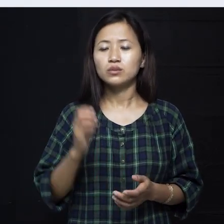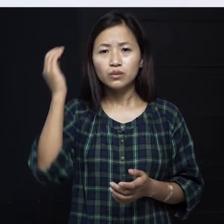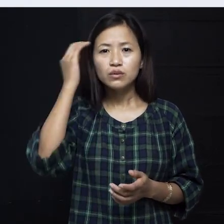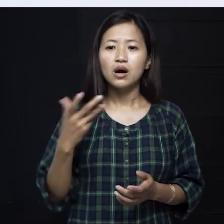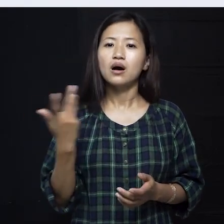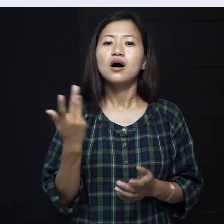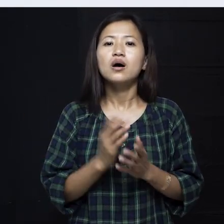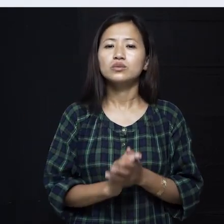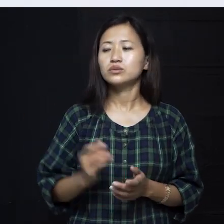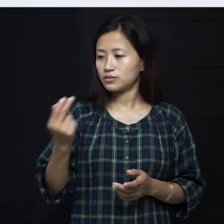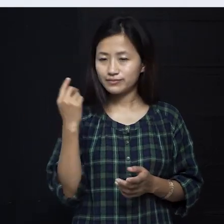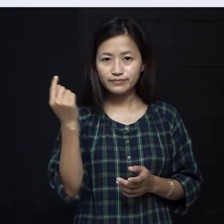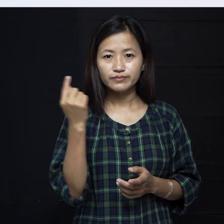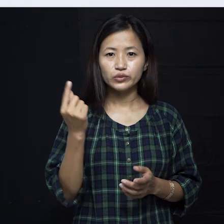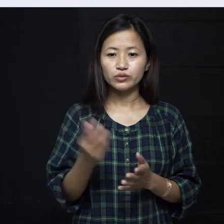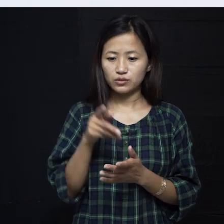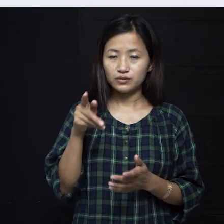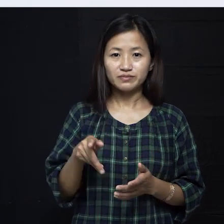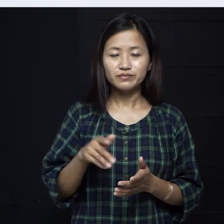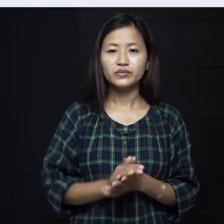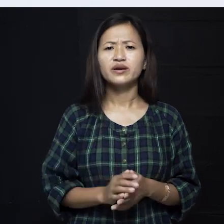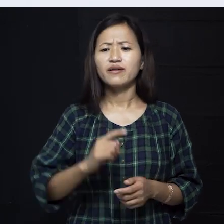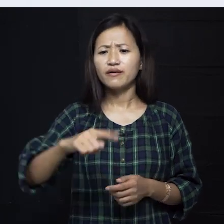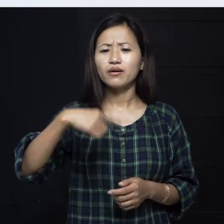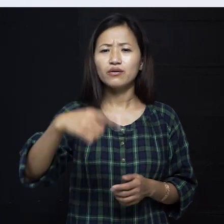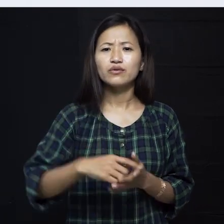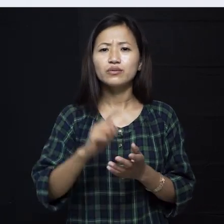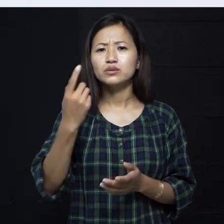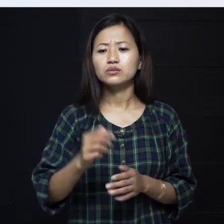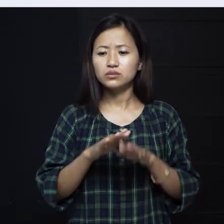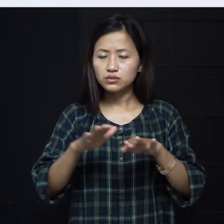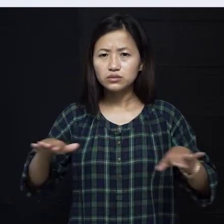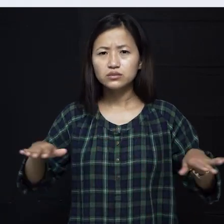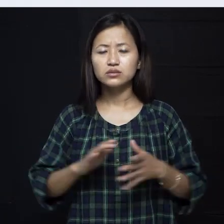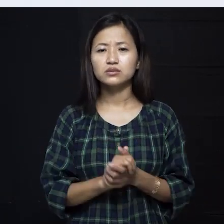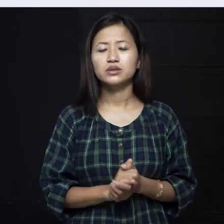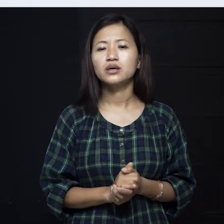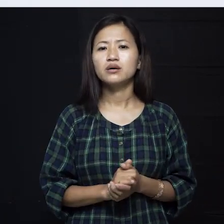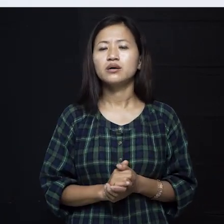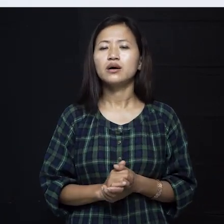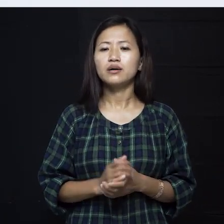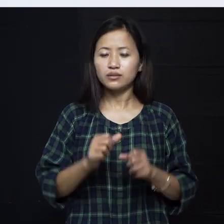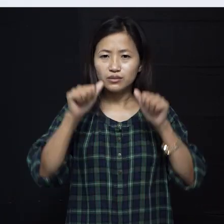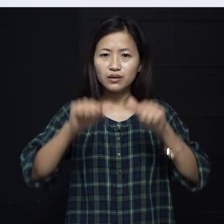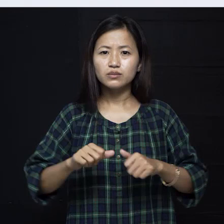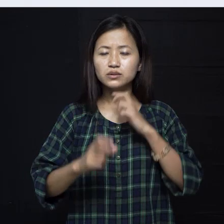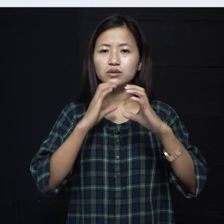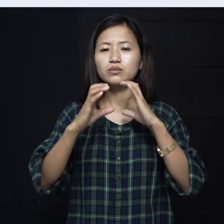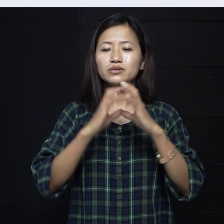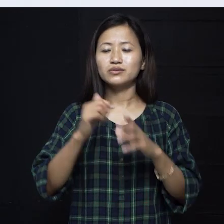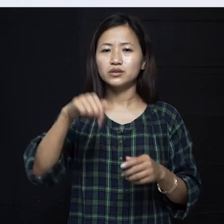it, because right now every one of us, okay, all of you, that is all the students, we are able to communicate through